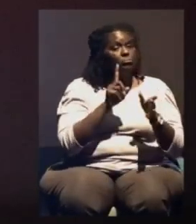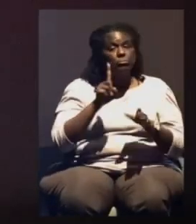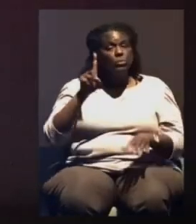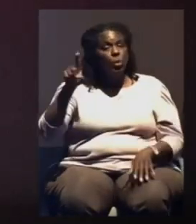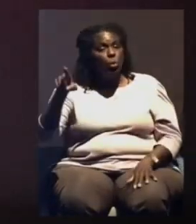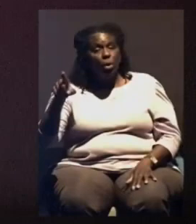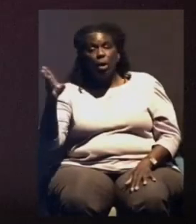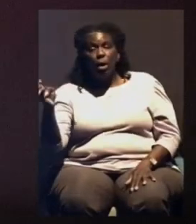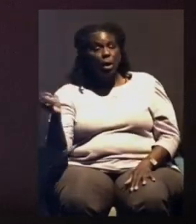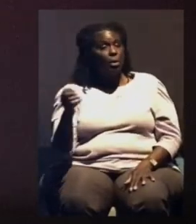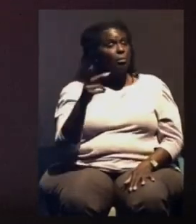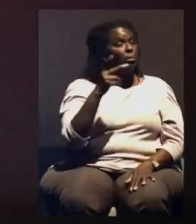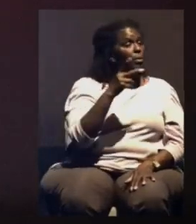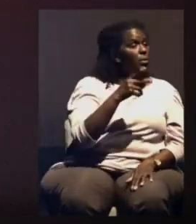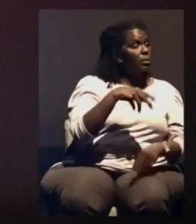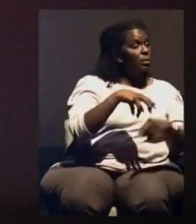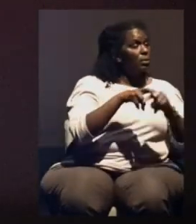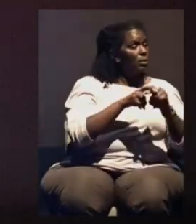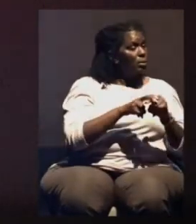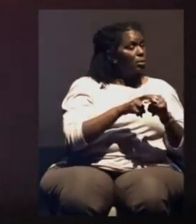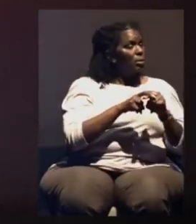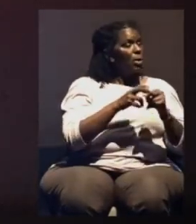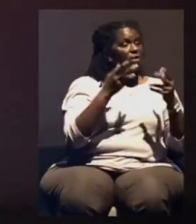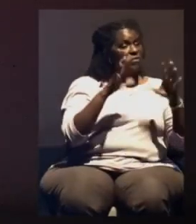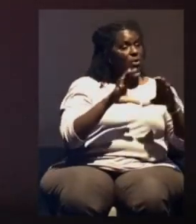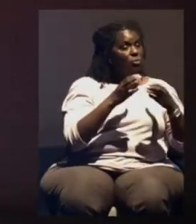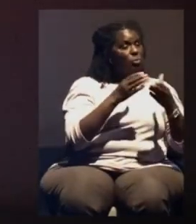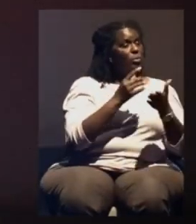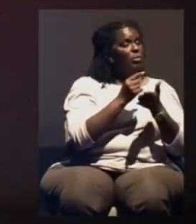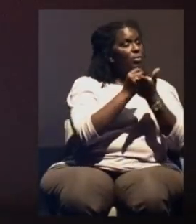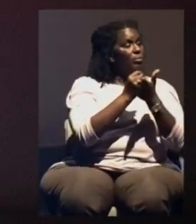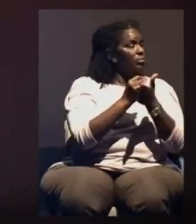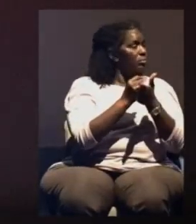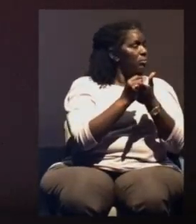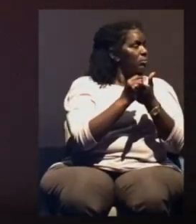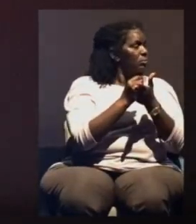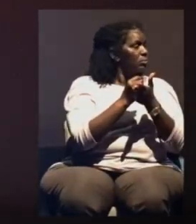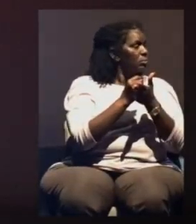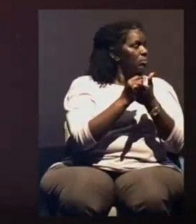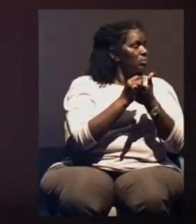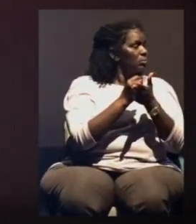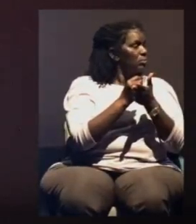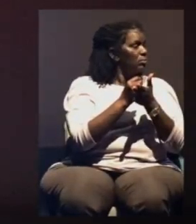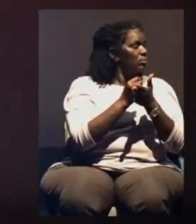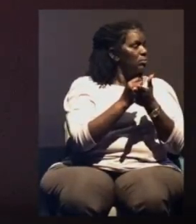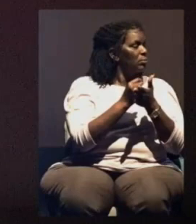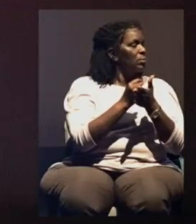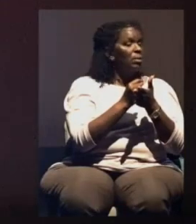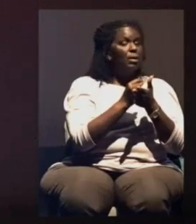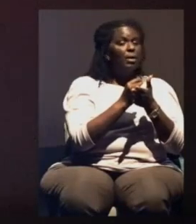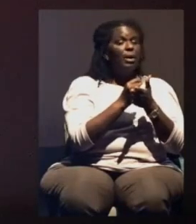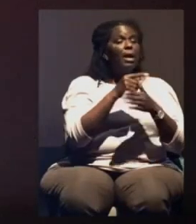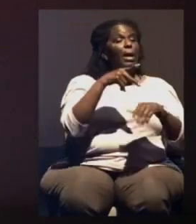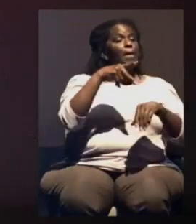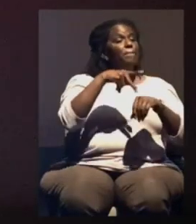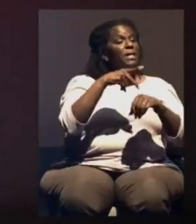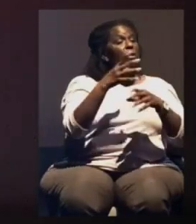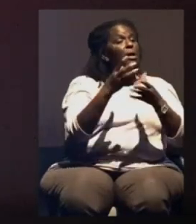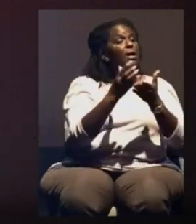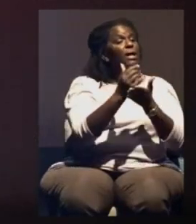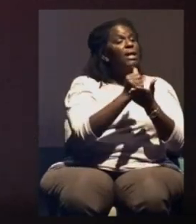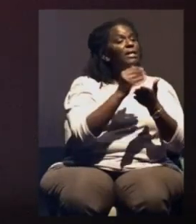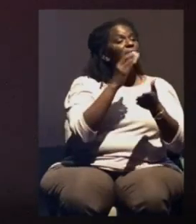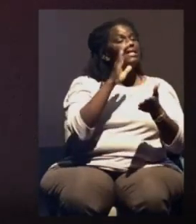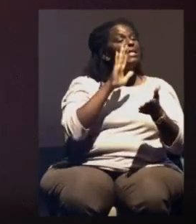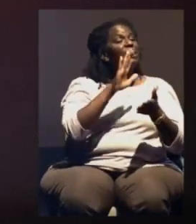And then he comes back. We sit down. We finish our group therapy session. And not only does Peter pick up his can and put it in